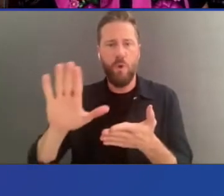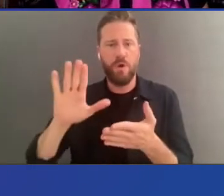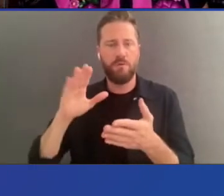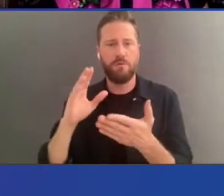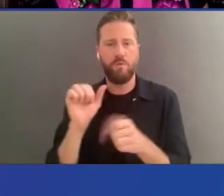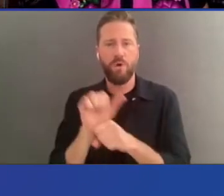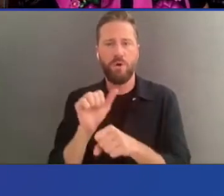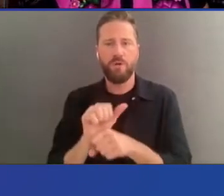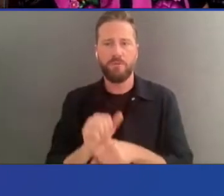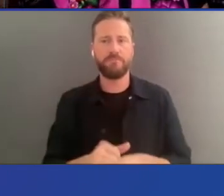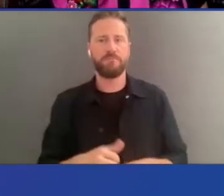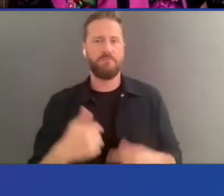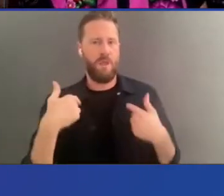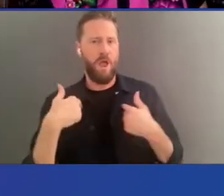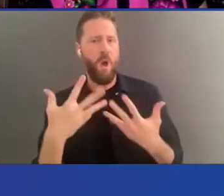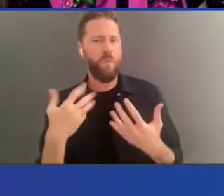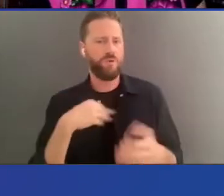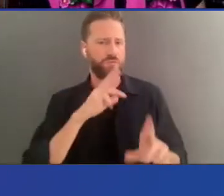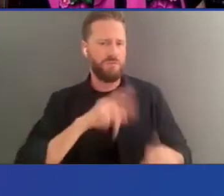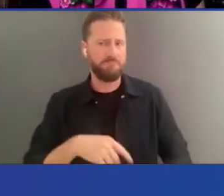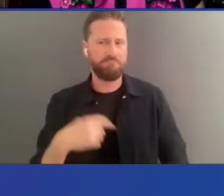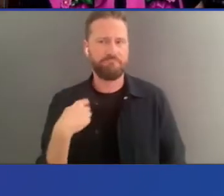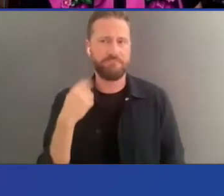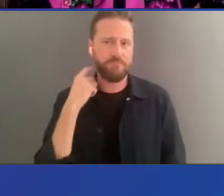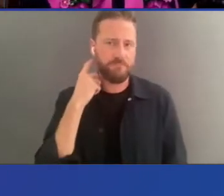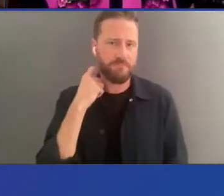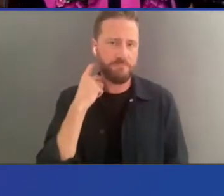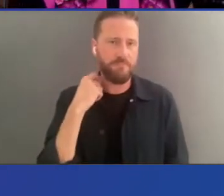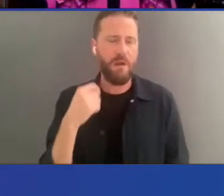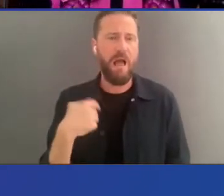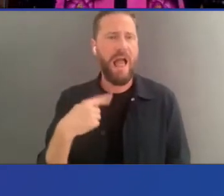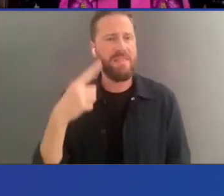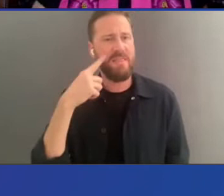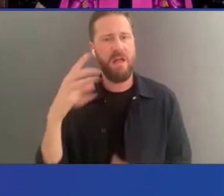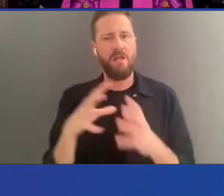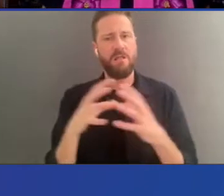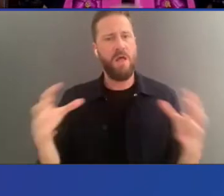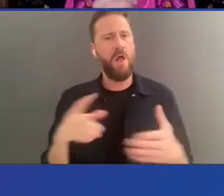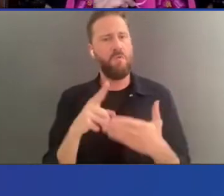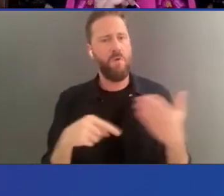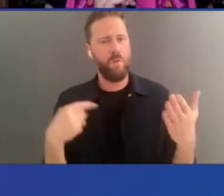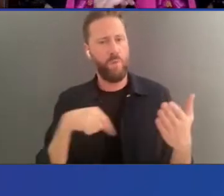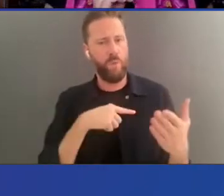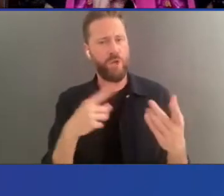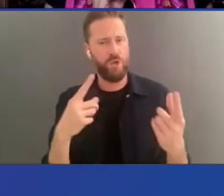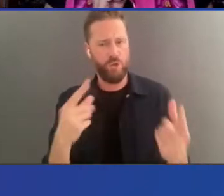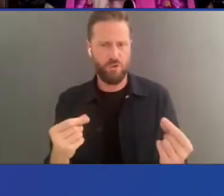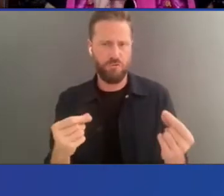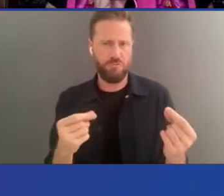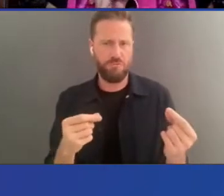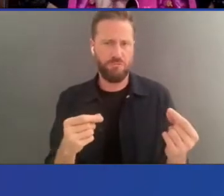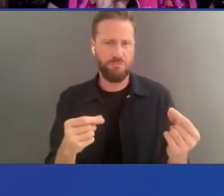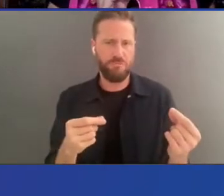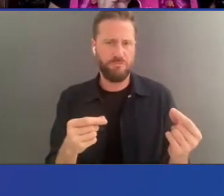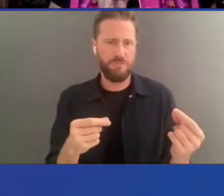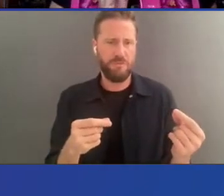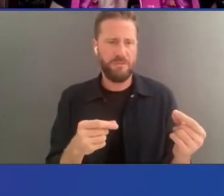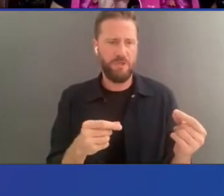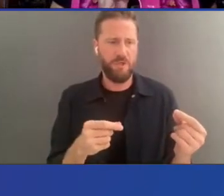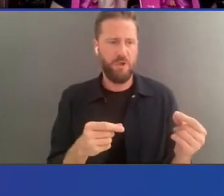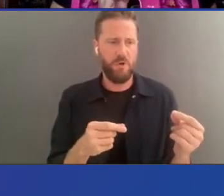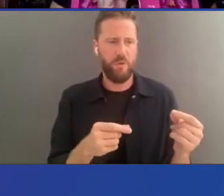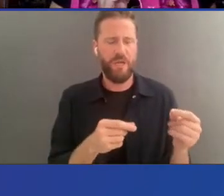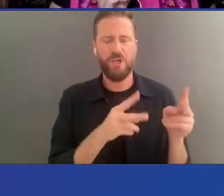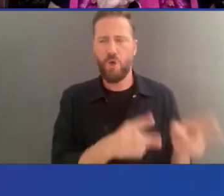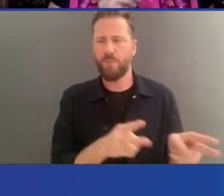that. I think that a lot of what we do in terms of, the